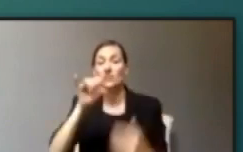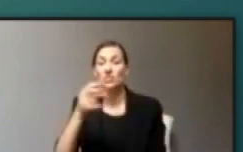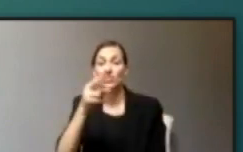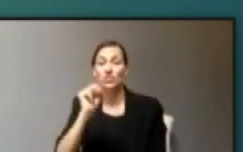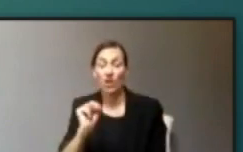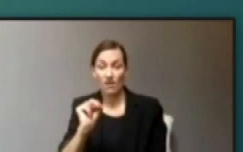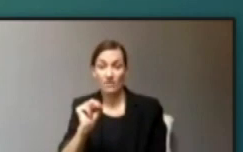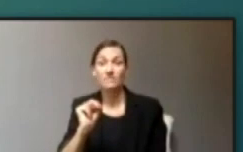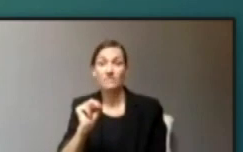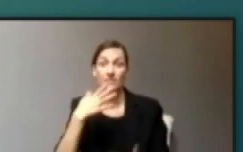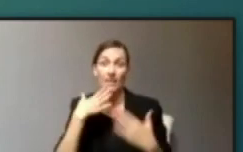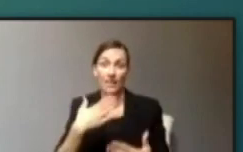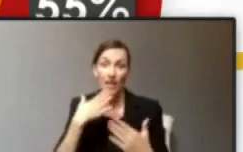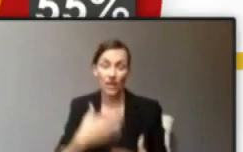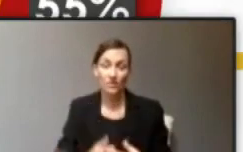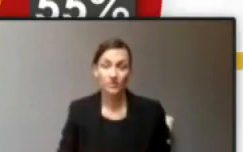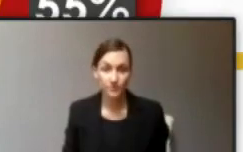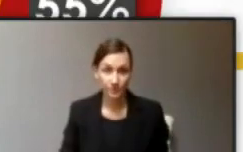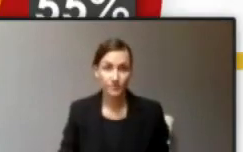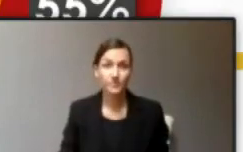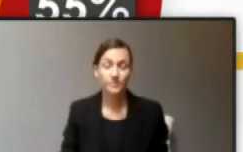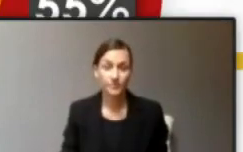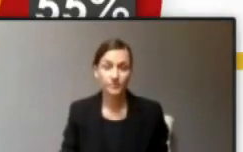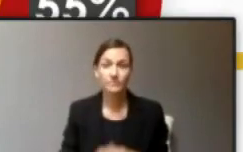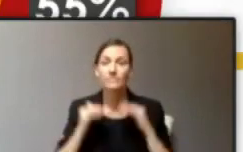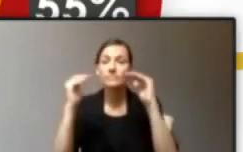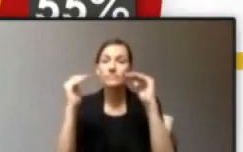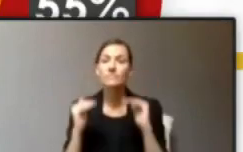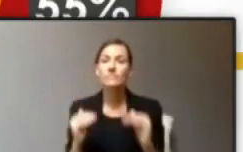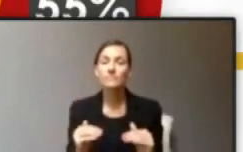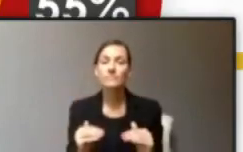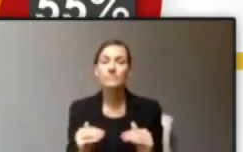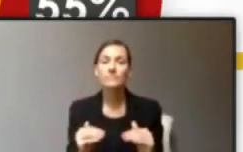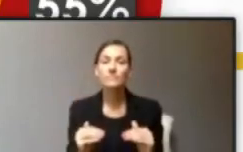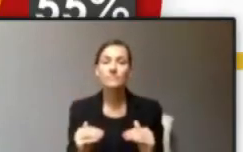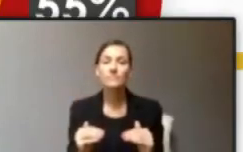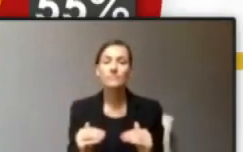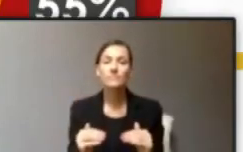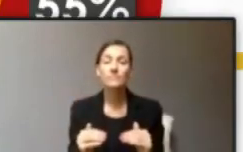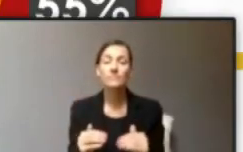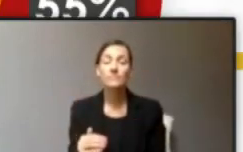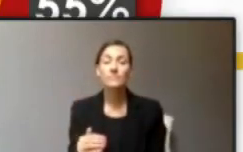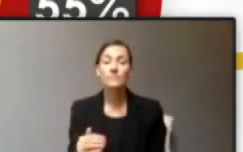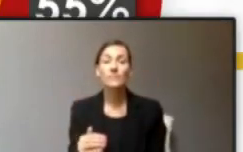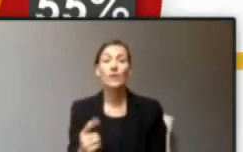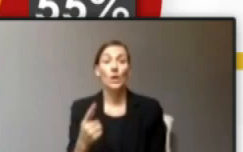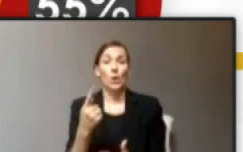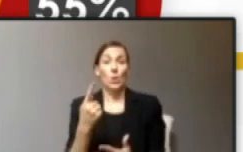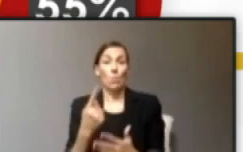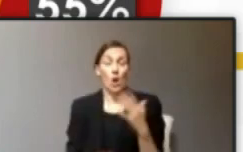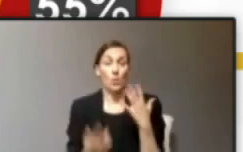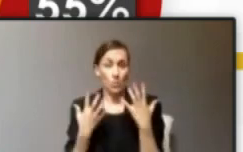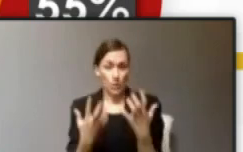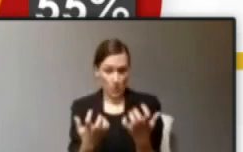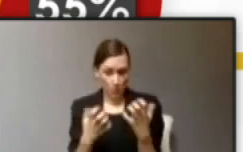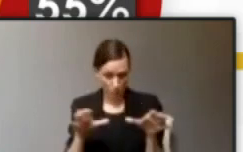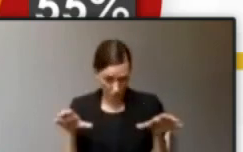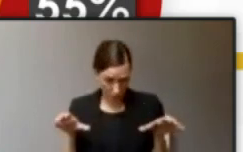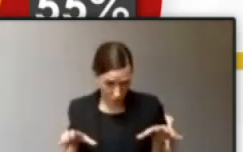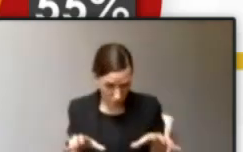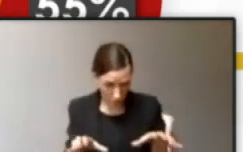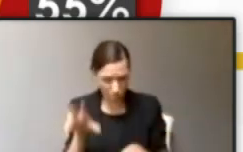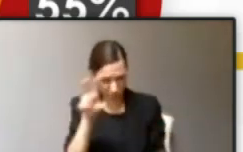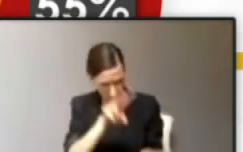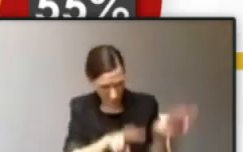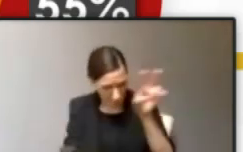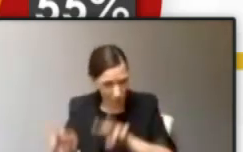If I could have the next slide, please. And so what we saw do was really look at the